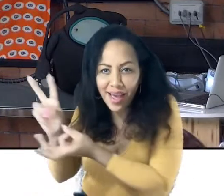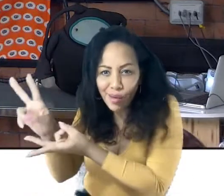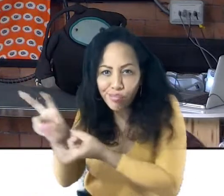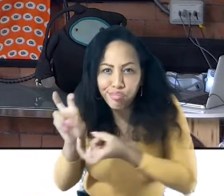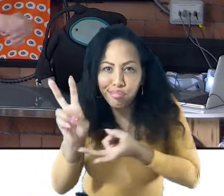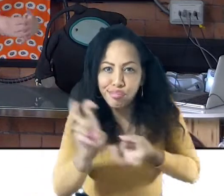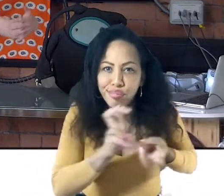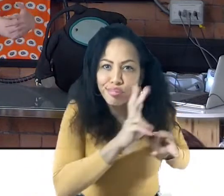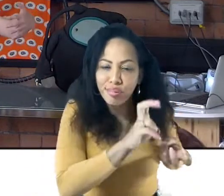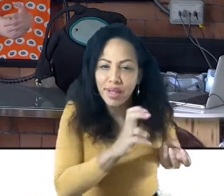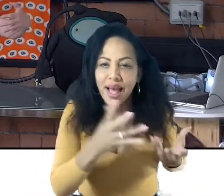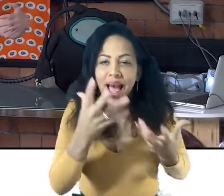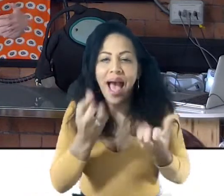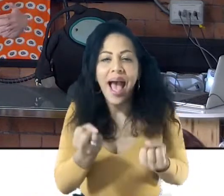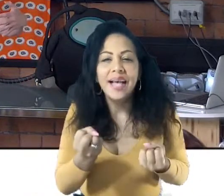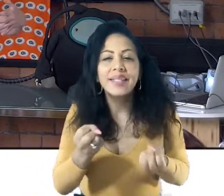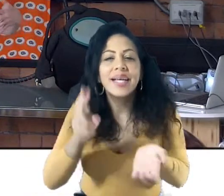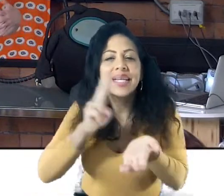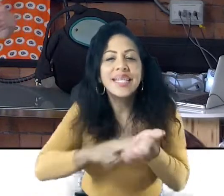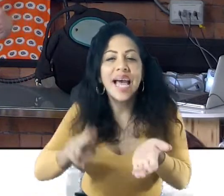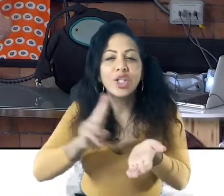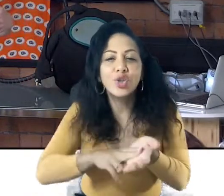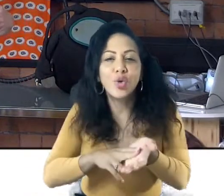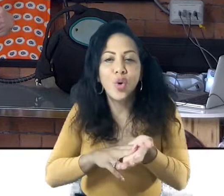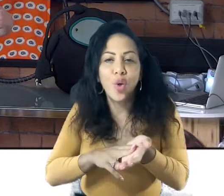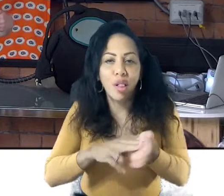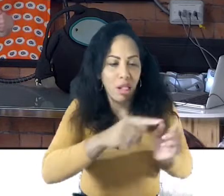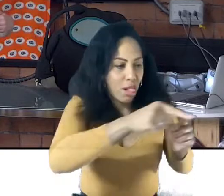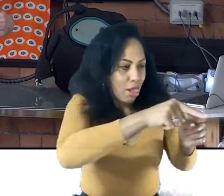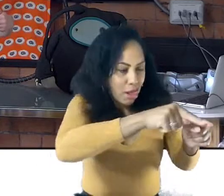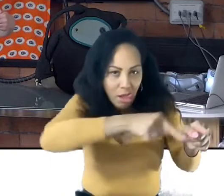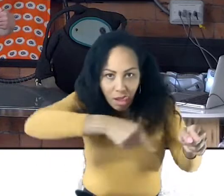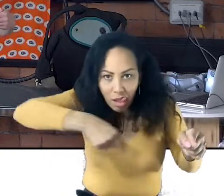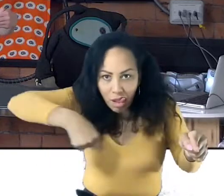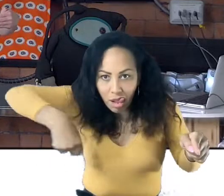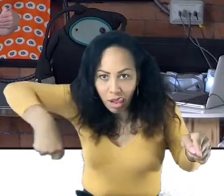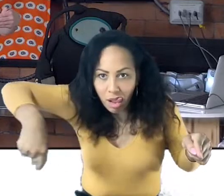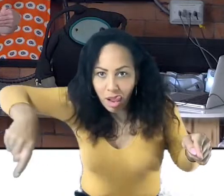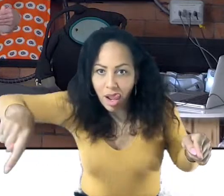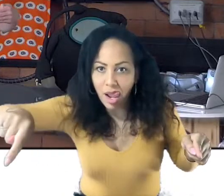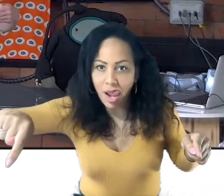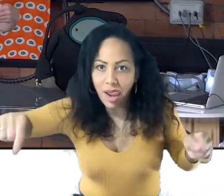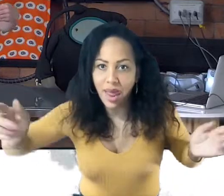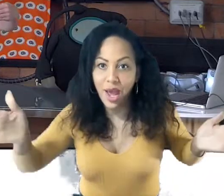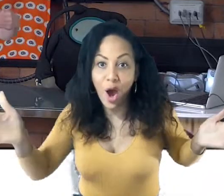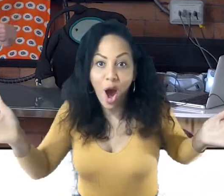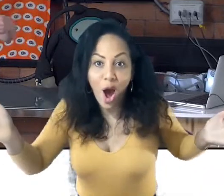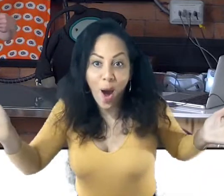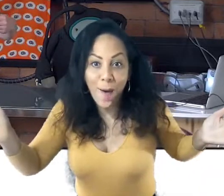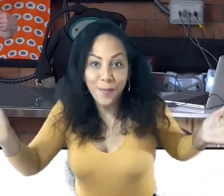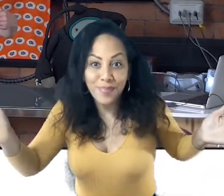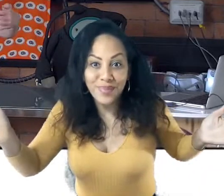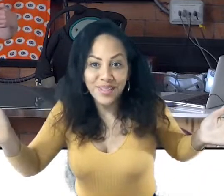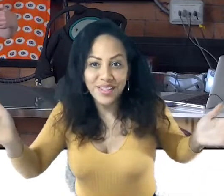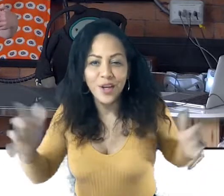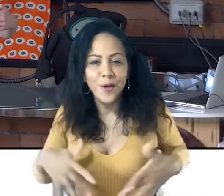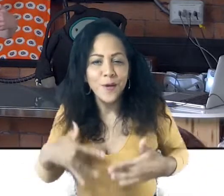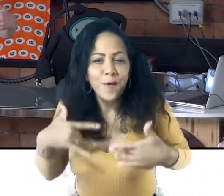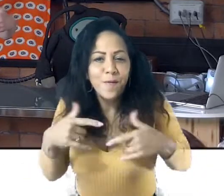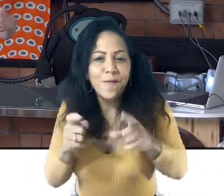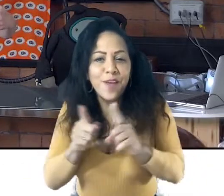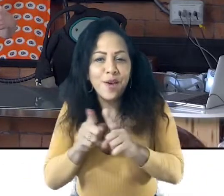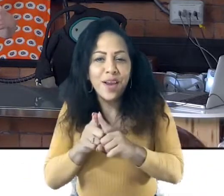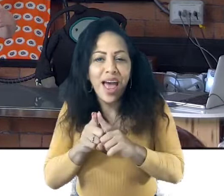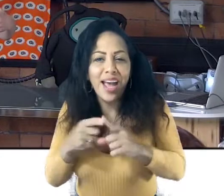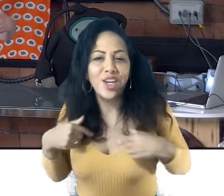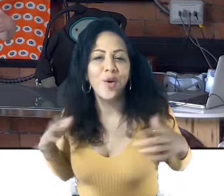open arms kind of structure. So when you're there, it does feel like a place to be held, where you could be held,